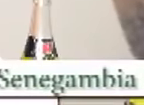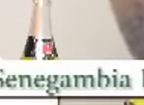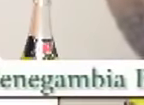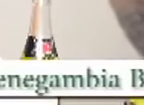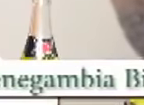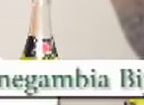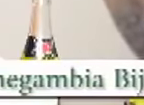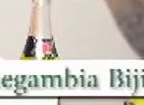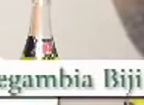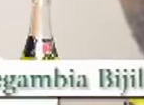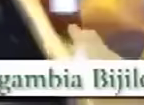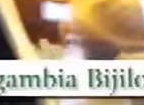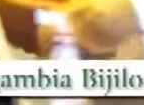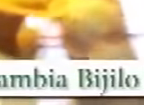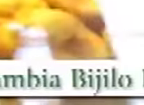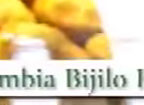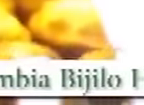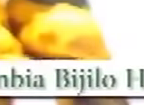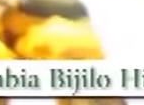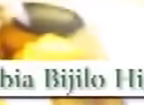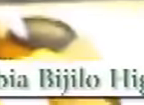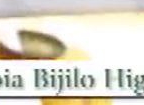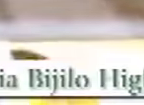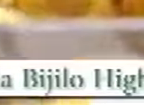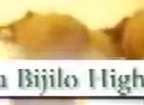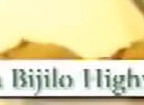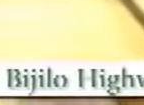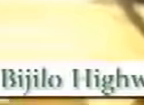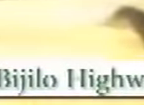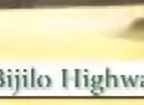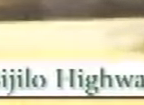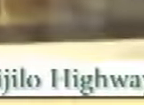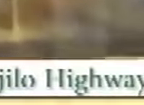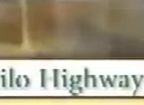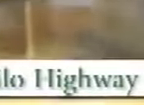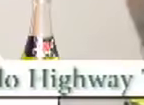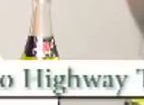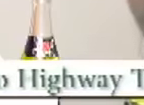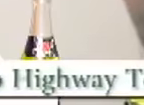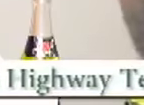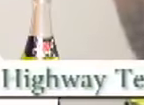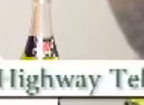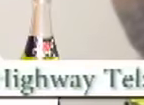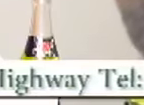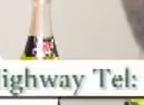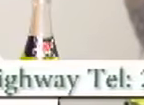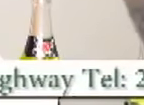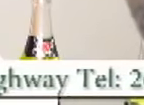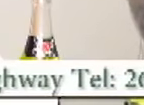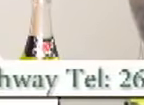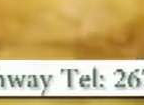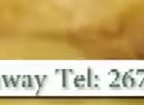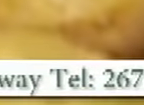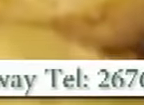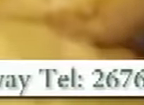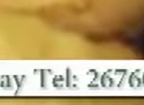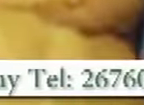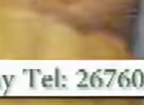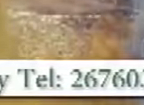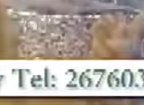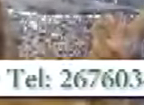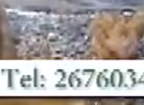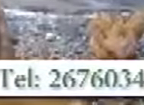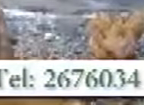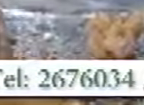Kijani. Adi Manda Walade, Teka Vijele, Anim Fananka Fadijan, Ikono Efa. Eka Faminako Pastry,